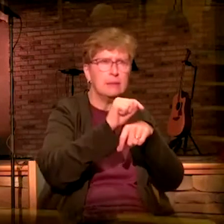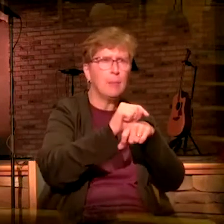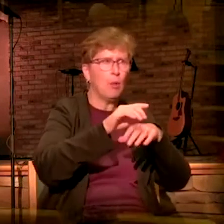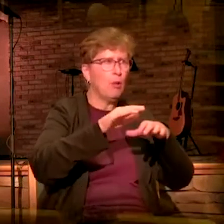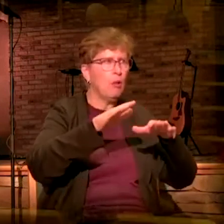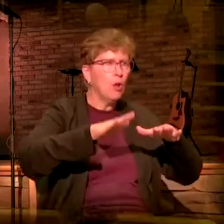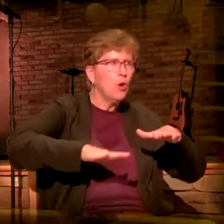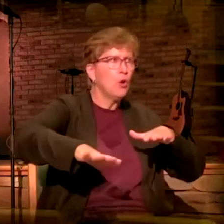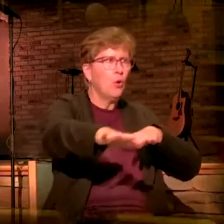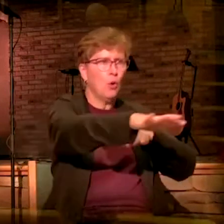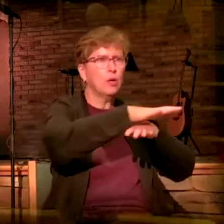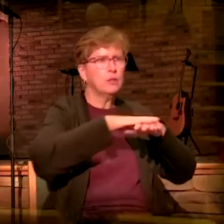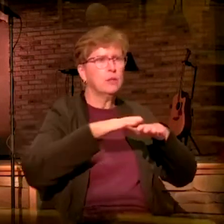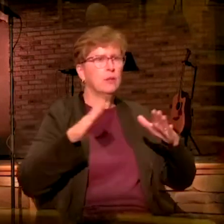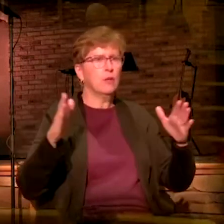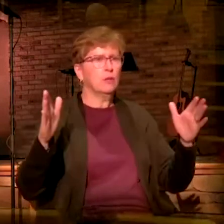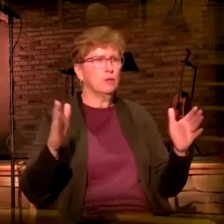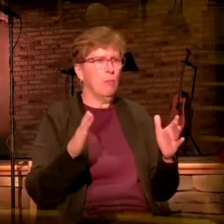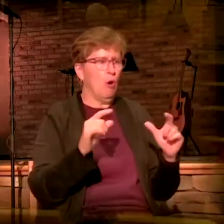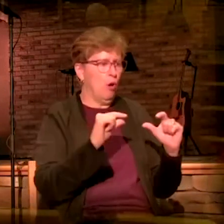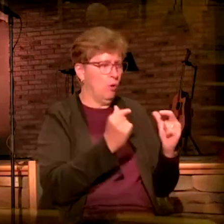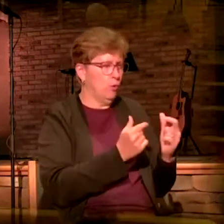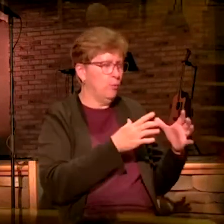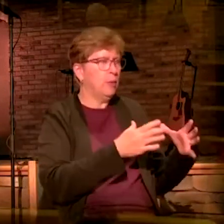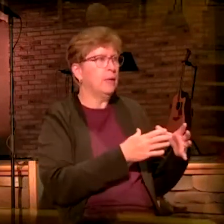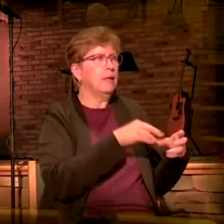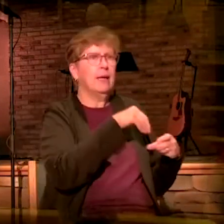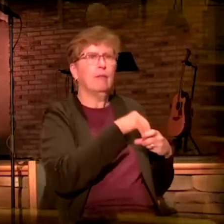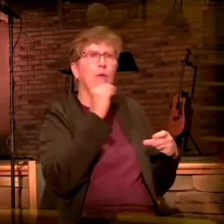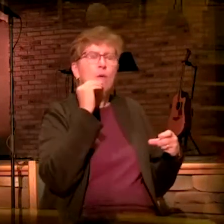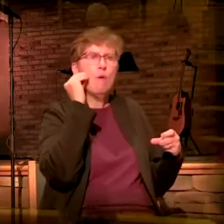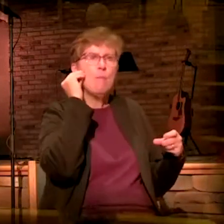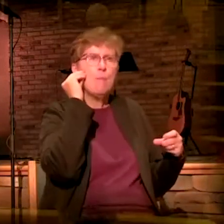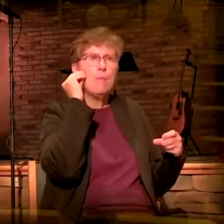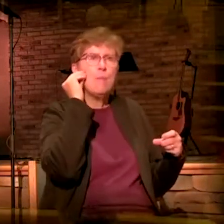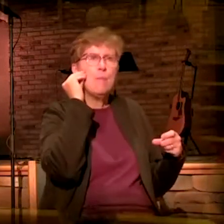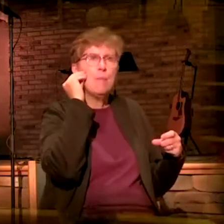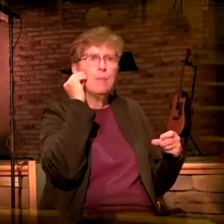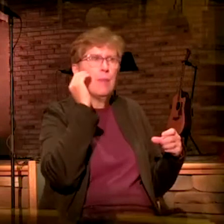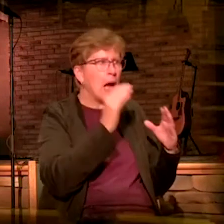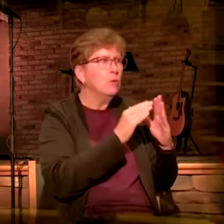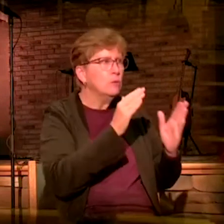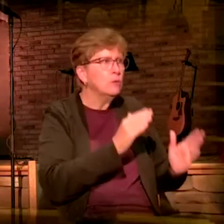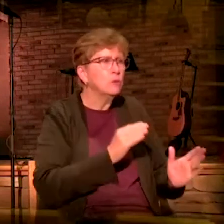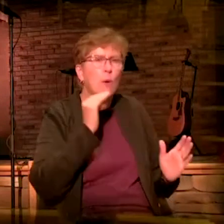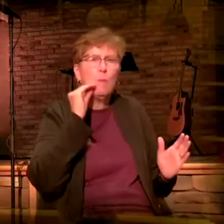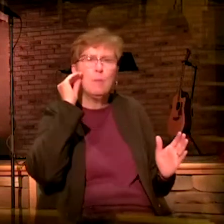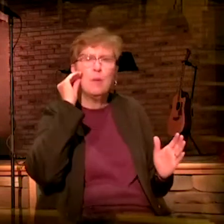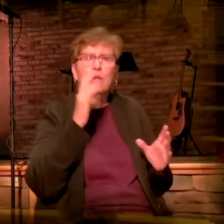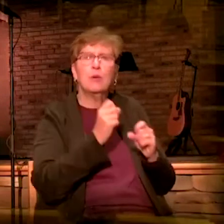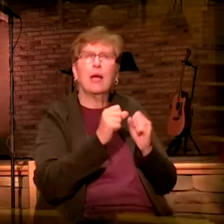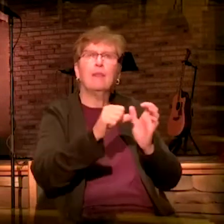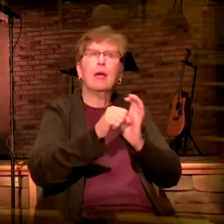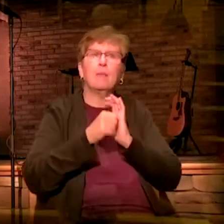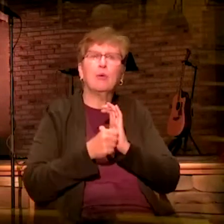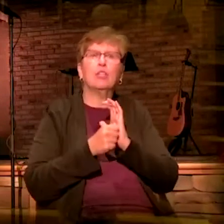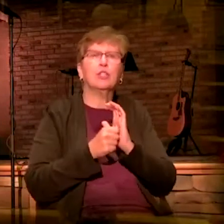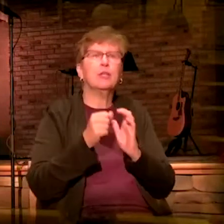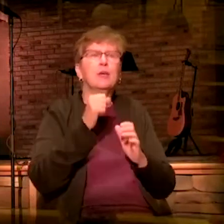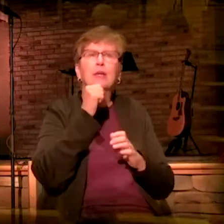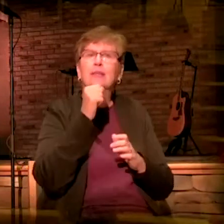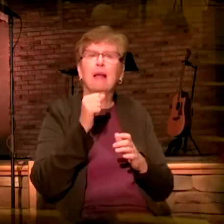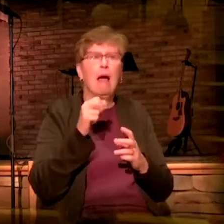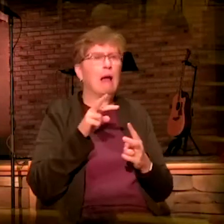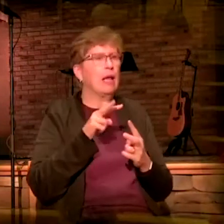also meeting in a smaller group right in their home. And you get the impression that it wasn't an